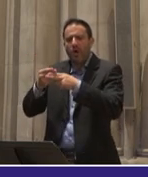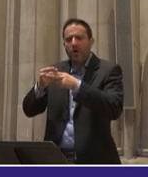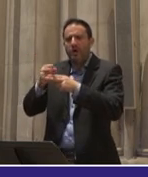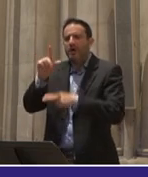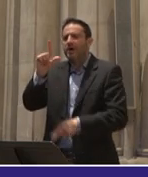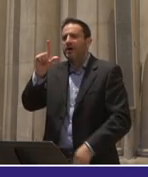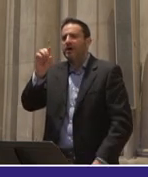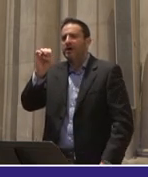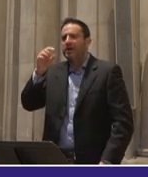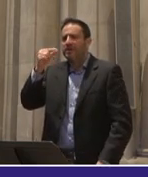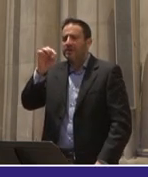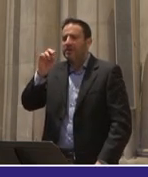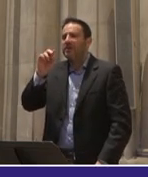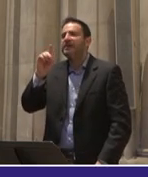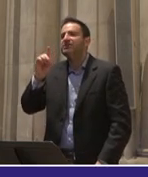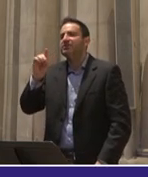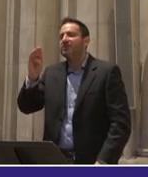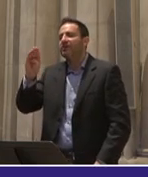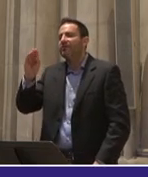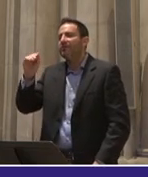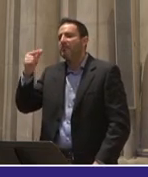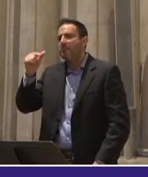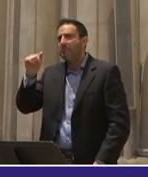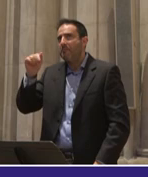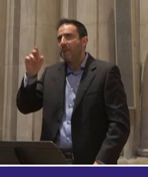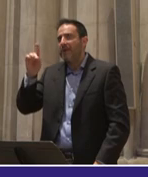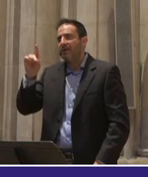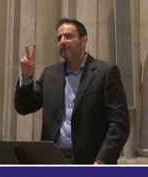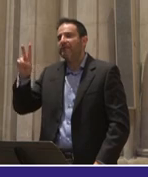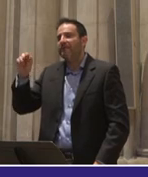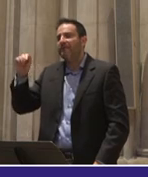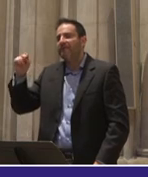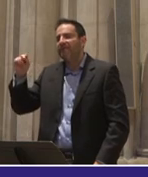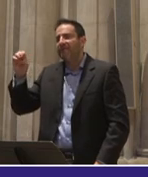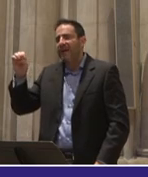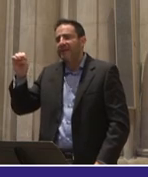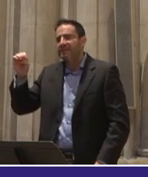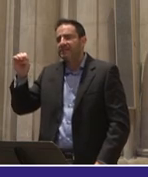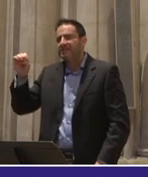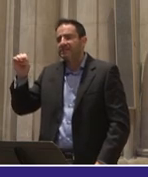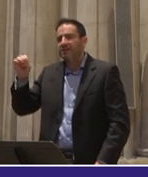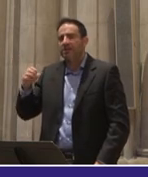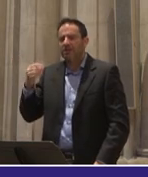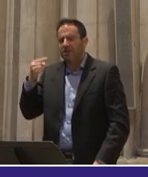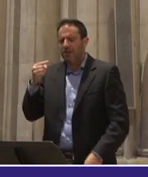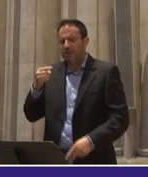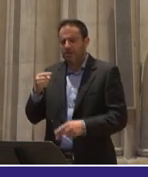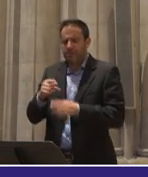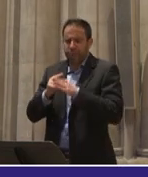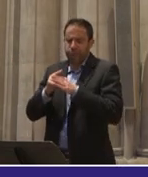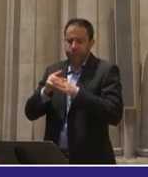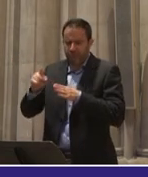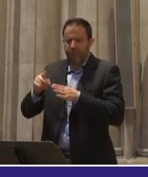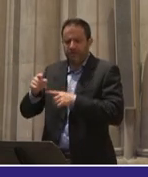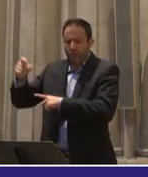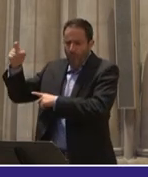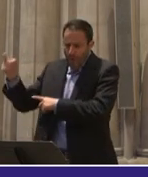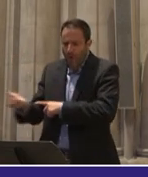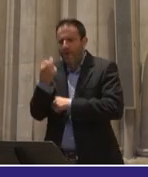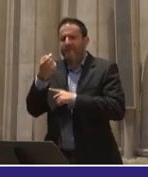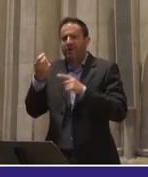Legend of Bagger Vance. Matt Damon plays Ranulph Juna. He's a professional golfer in the early 20th